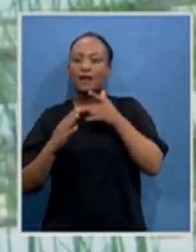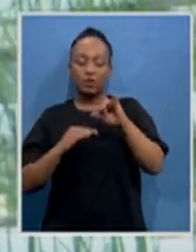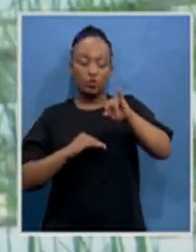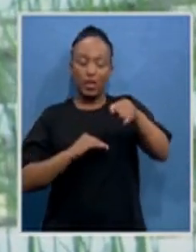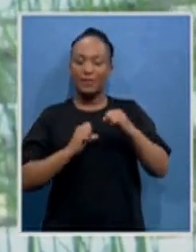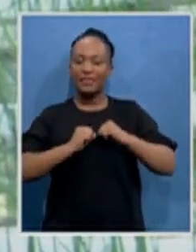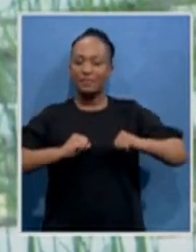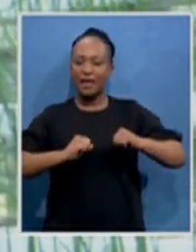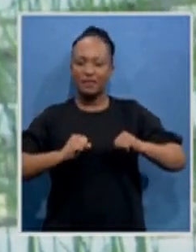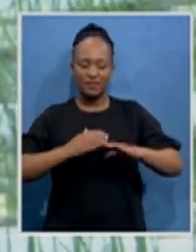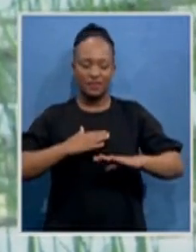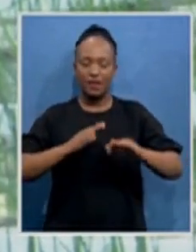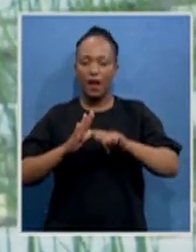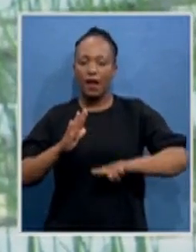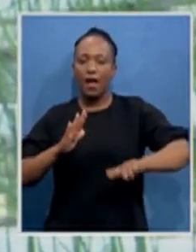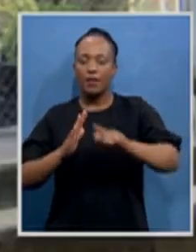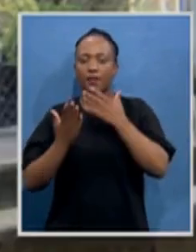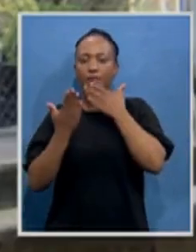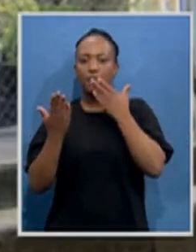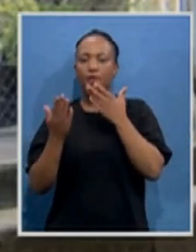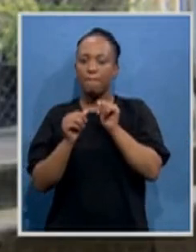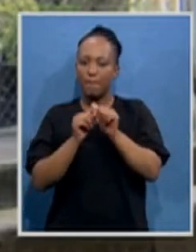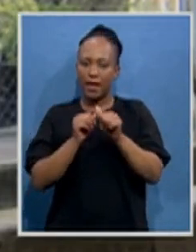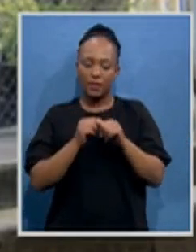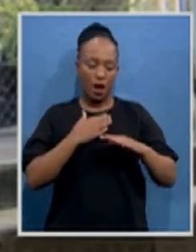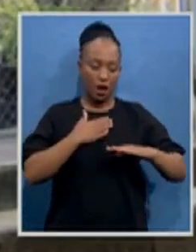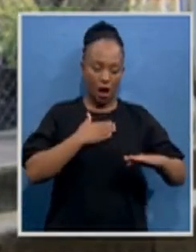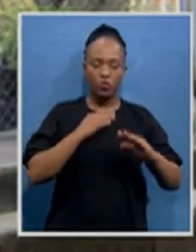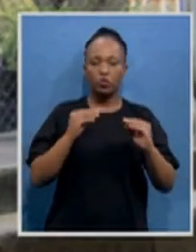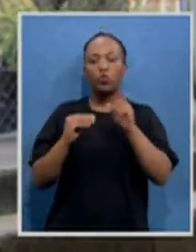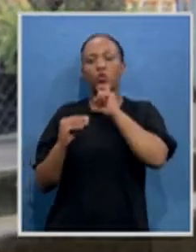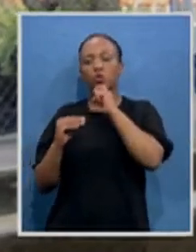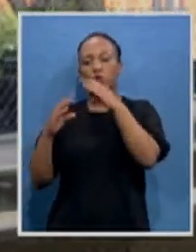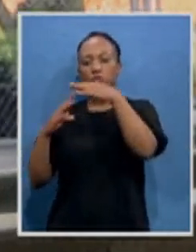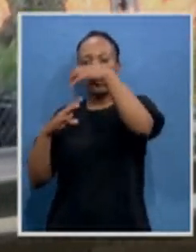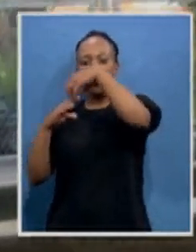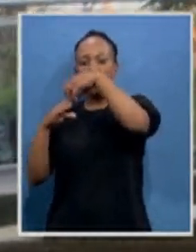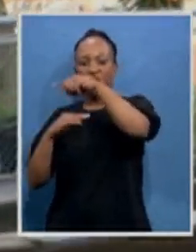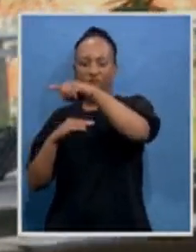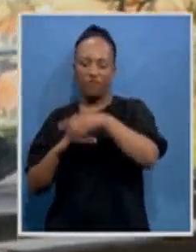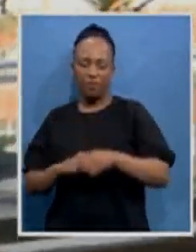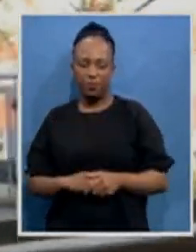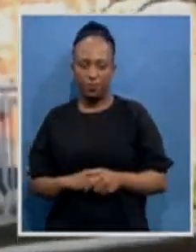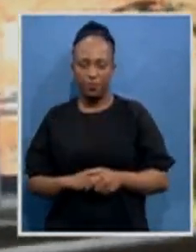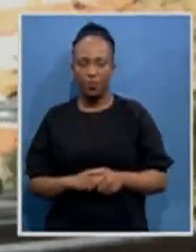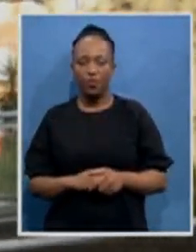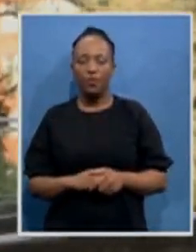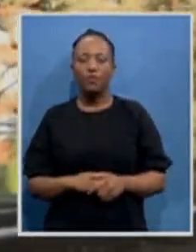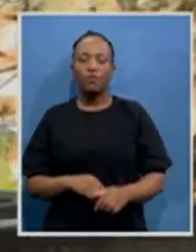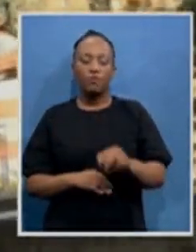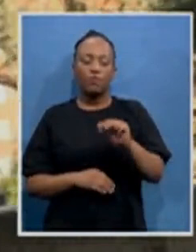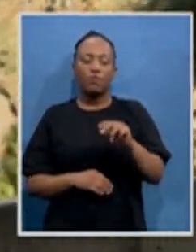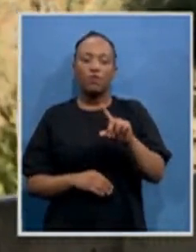farming, take the ground to the roof. Mkwanazi has also urged more inner city dwellers to start their own